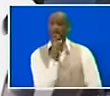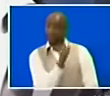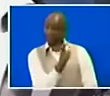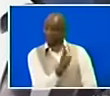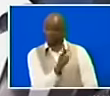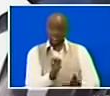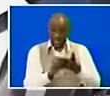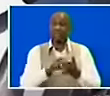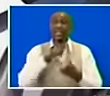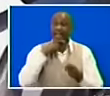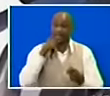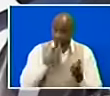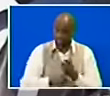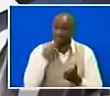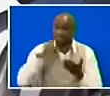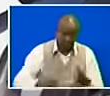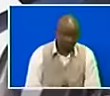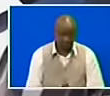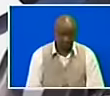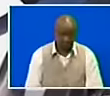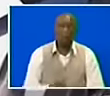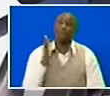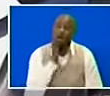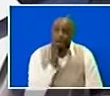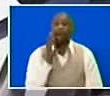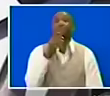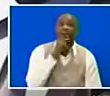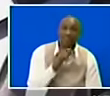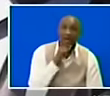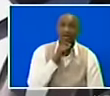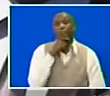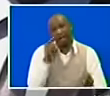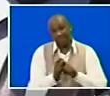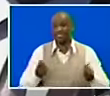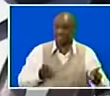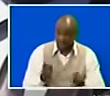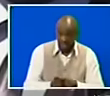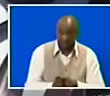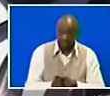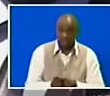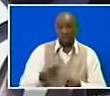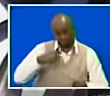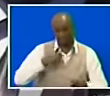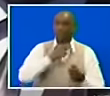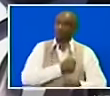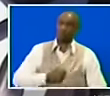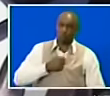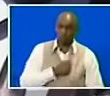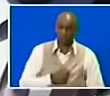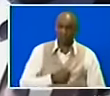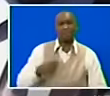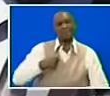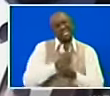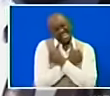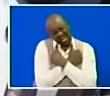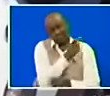gentleman who killed her only said, "Mom, Dad, brothers and sisters, I am sorry. I loved